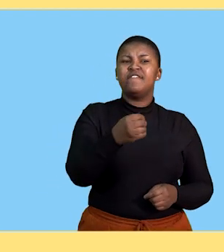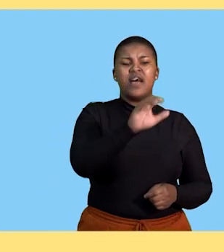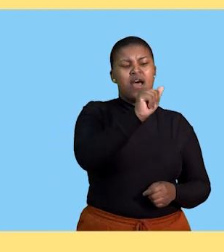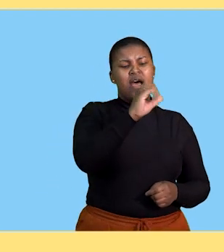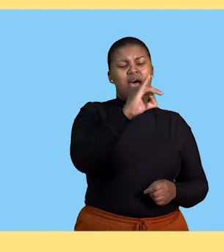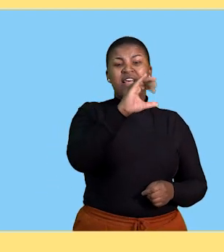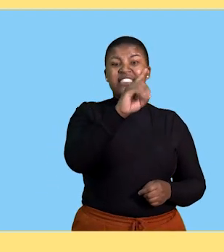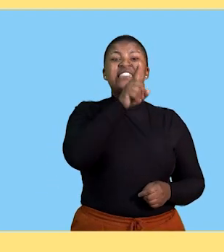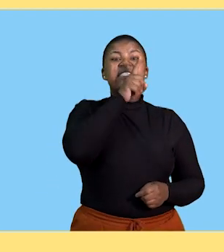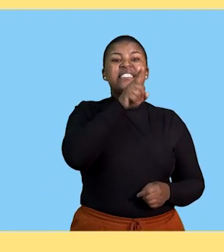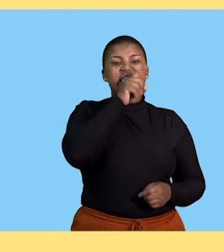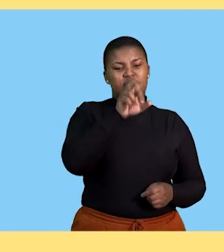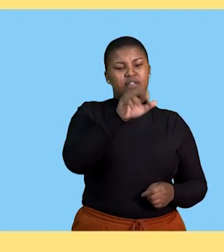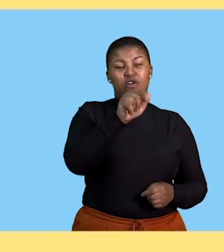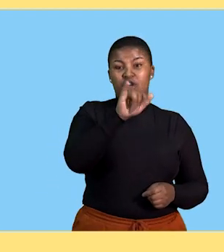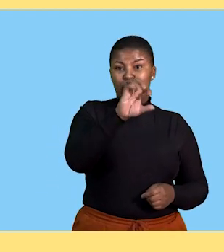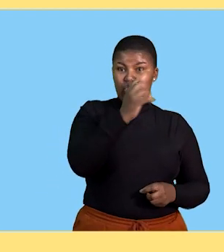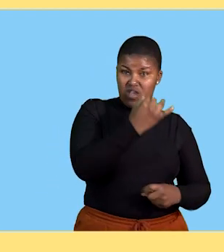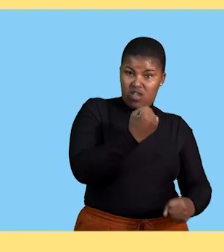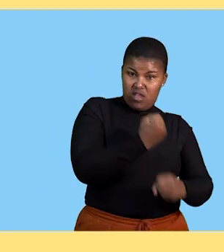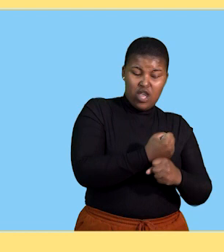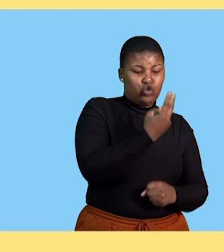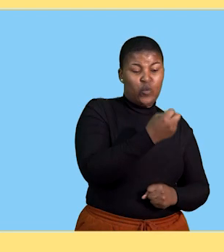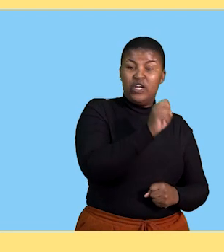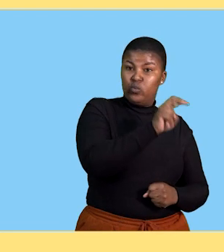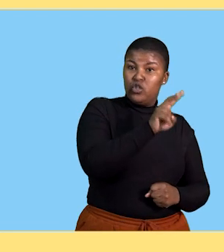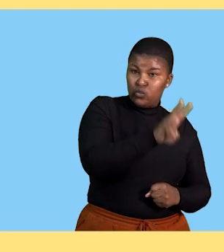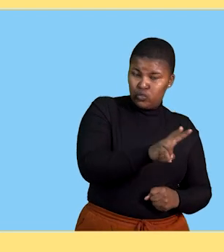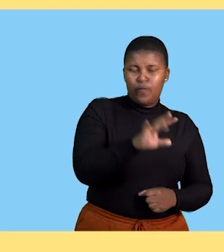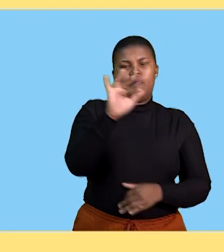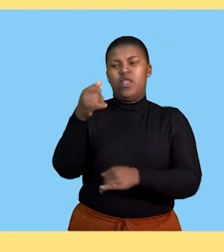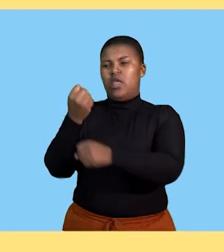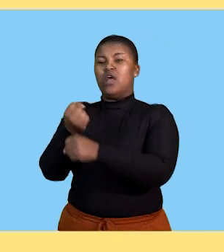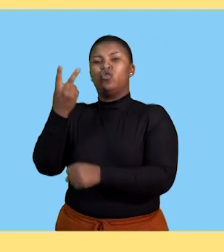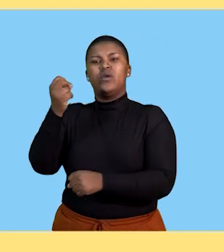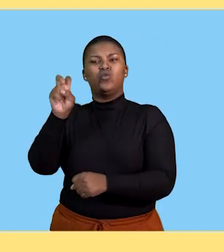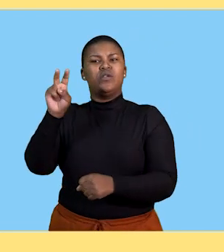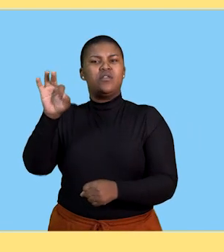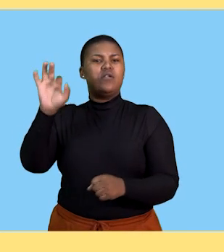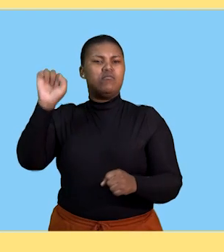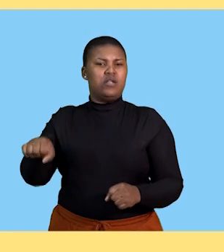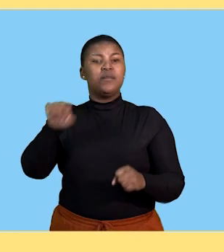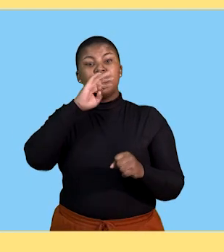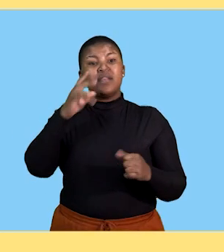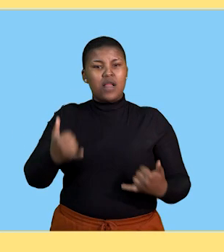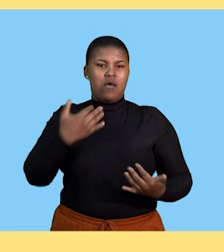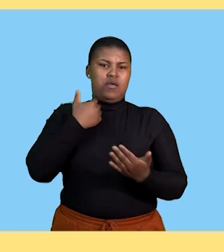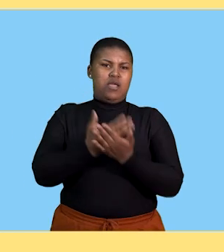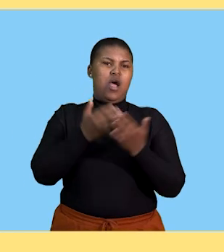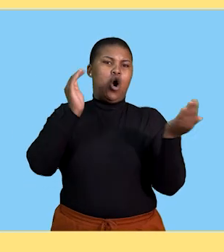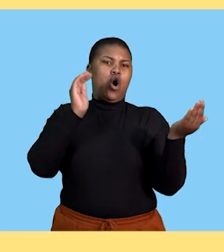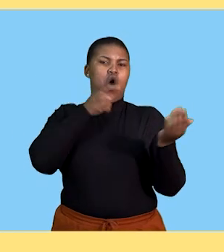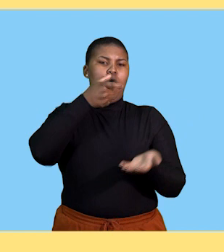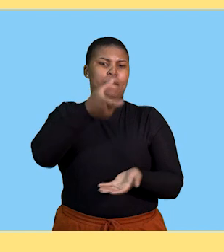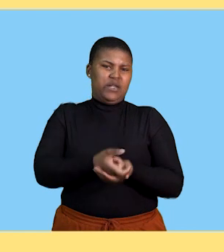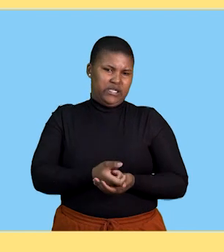asset test ratio for the year 2022 as well as 2023. When I have them, then I can comment on